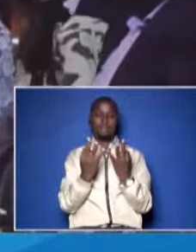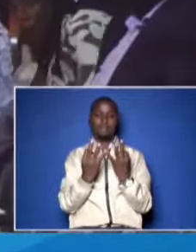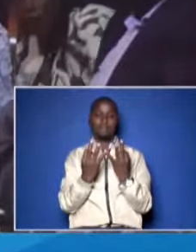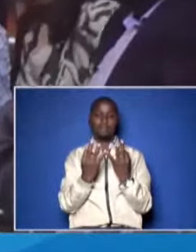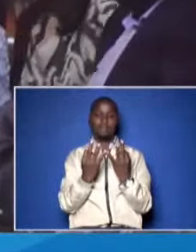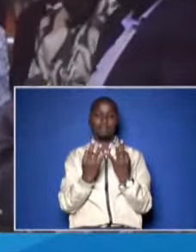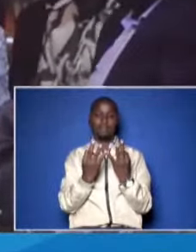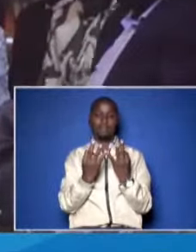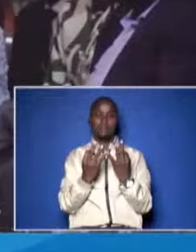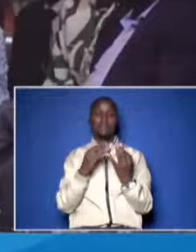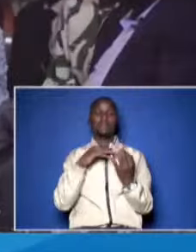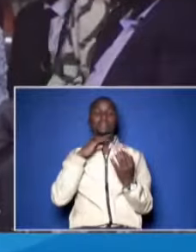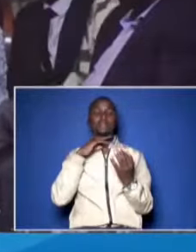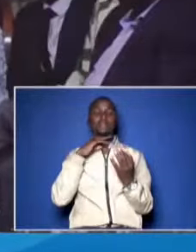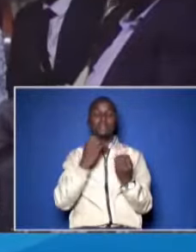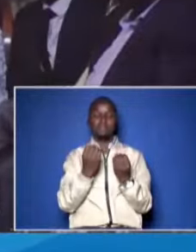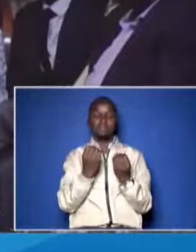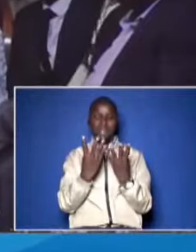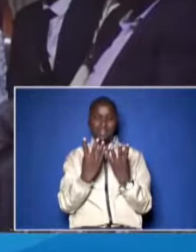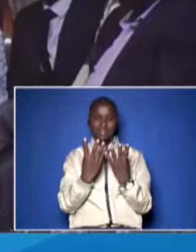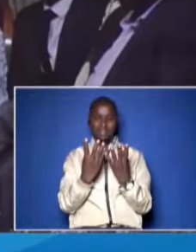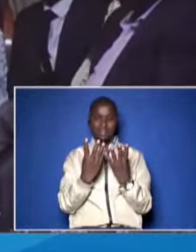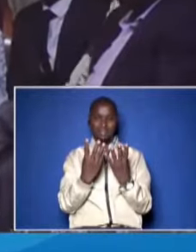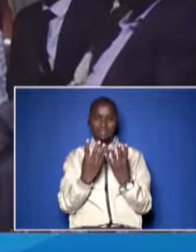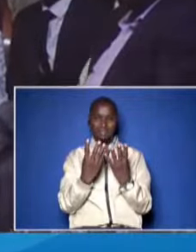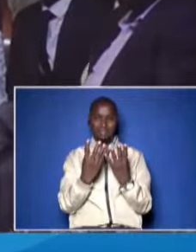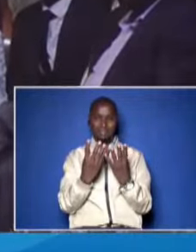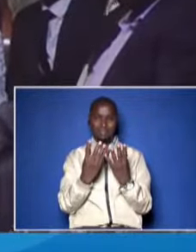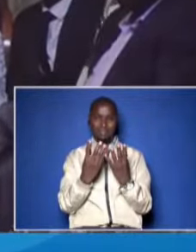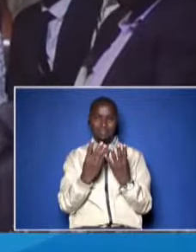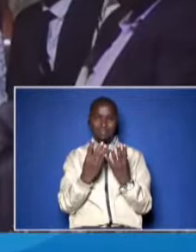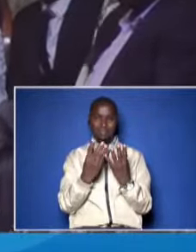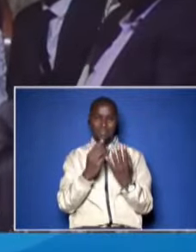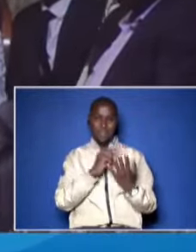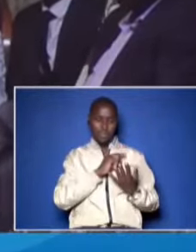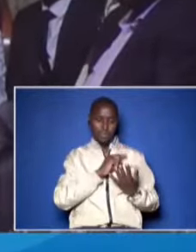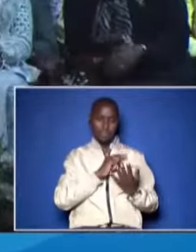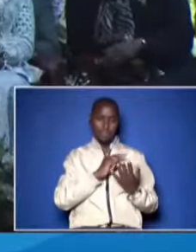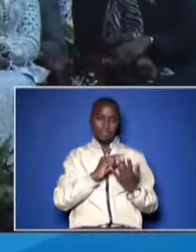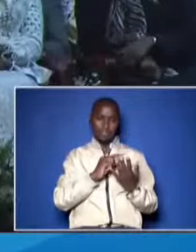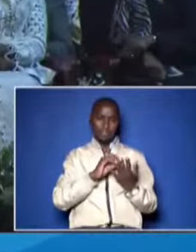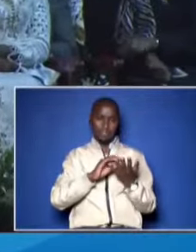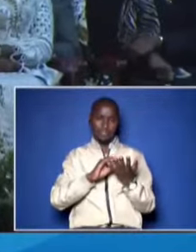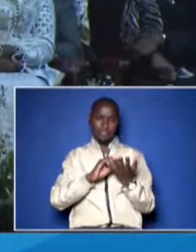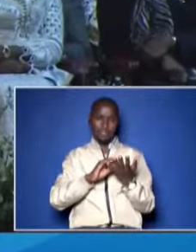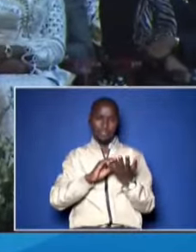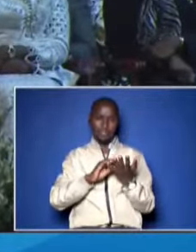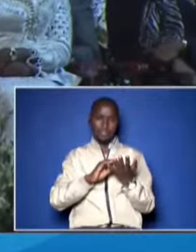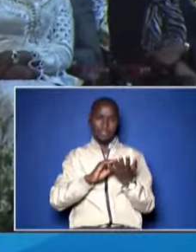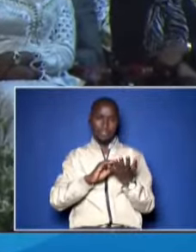families the Bible says great peace have they that love your